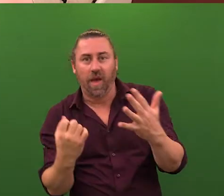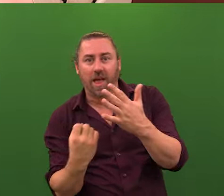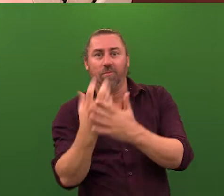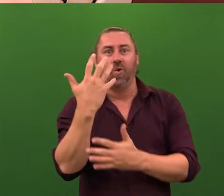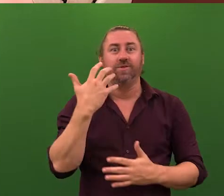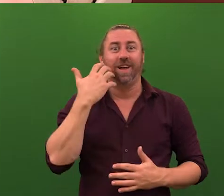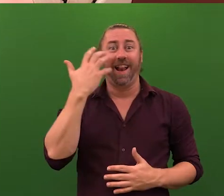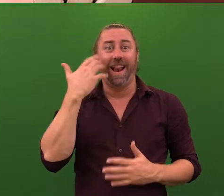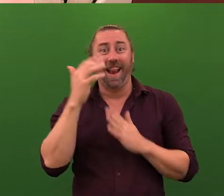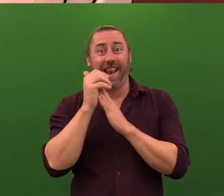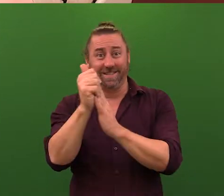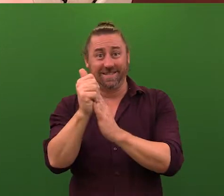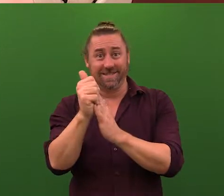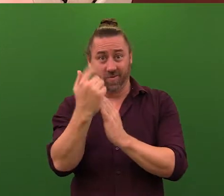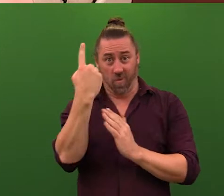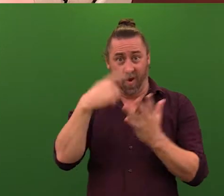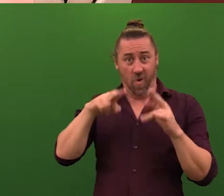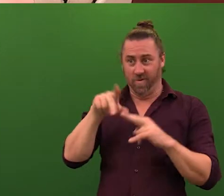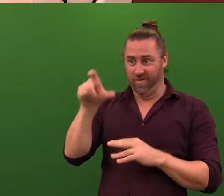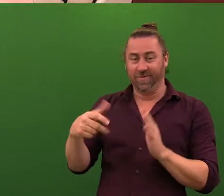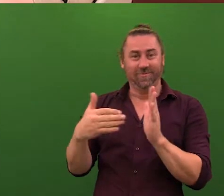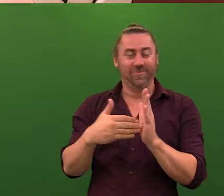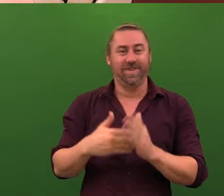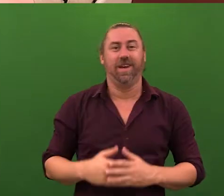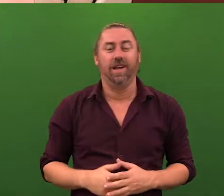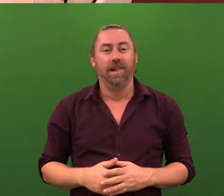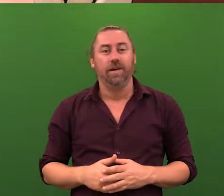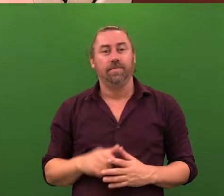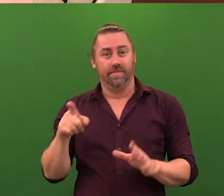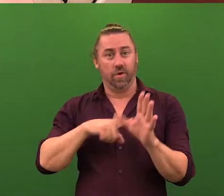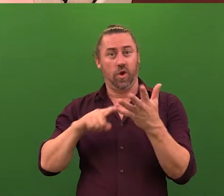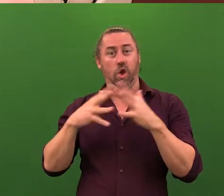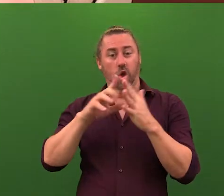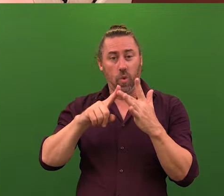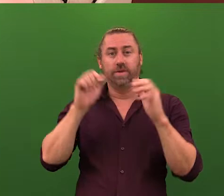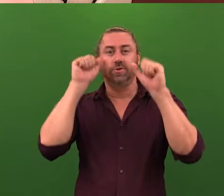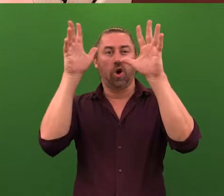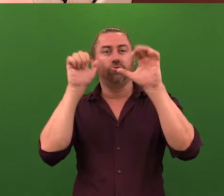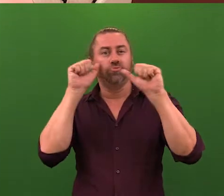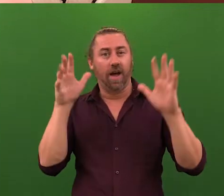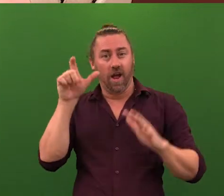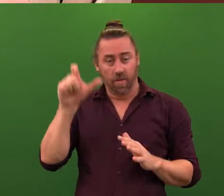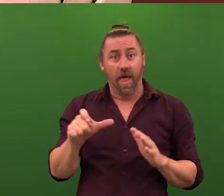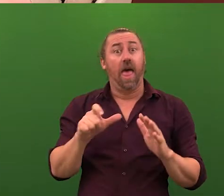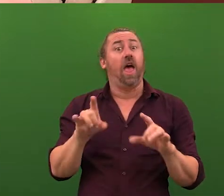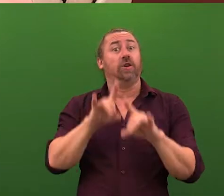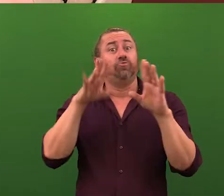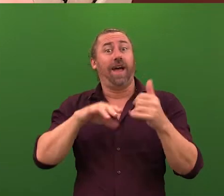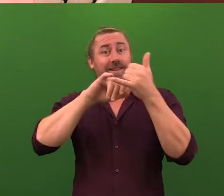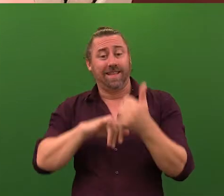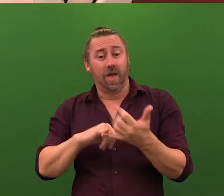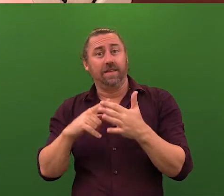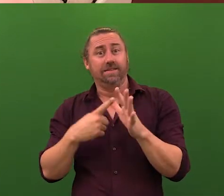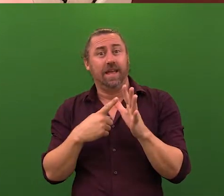leaders, one of whom we have with us today. We're in conversation with Yuwi, Torres Strait Islander and Australian South Sea